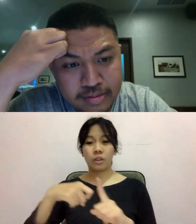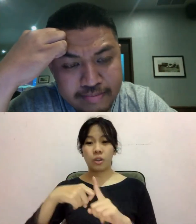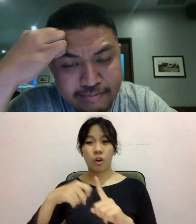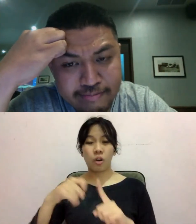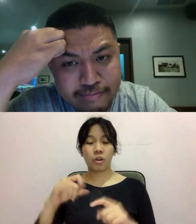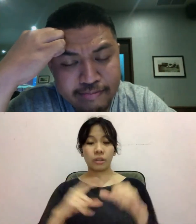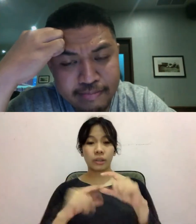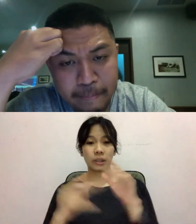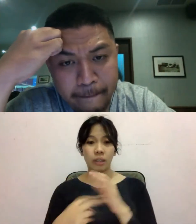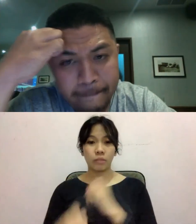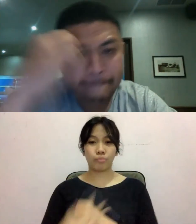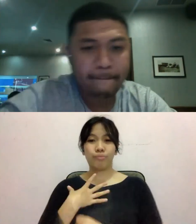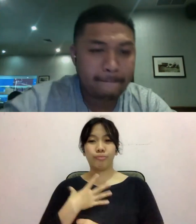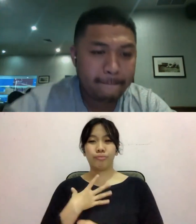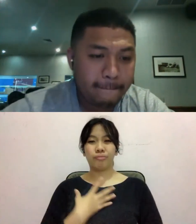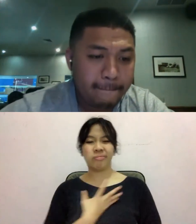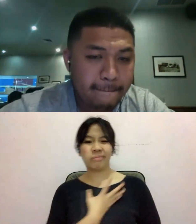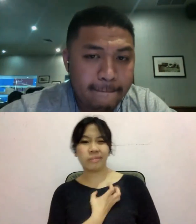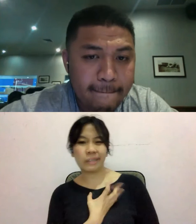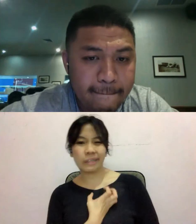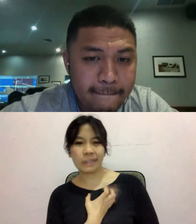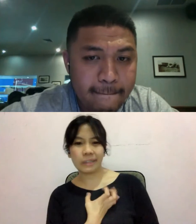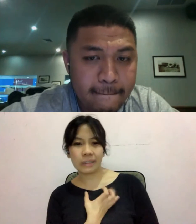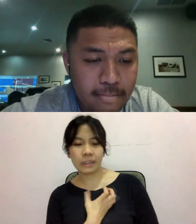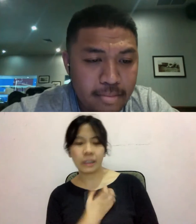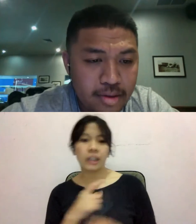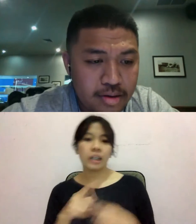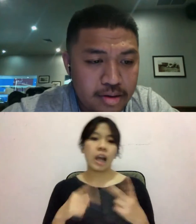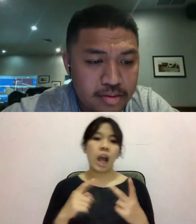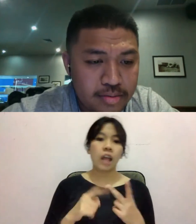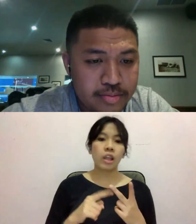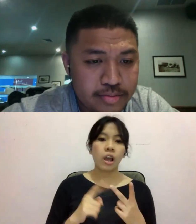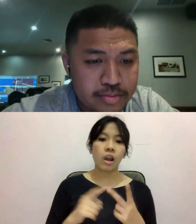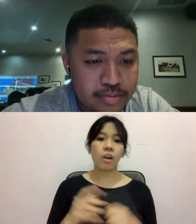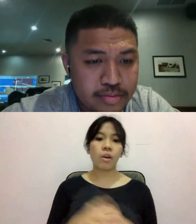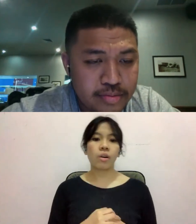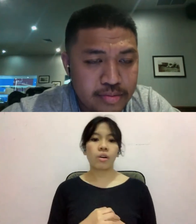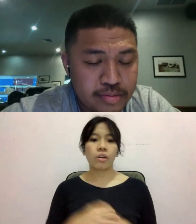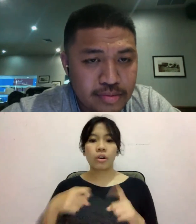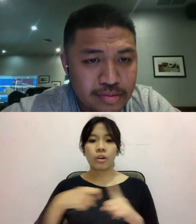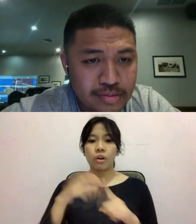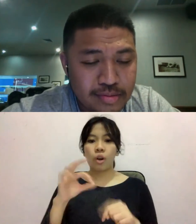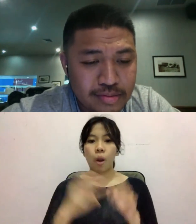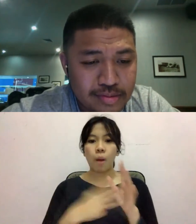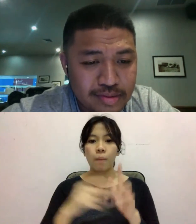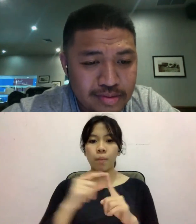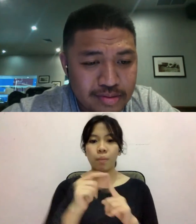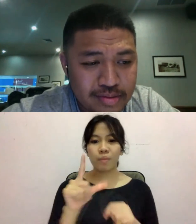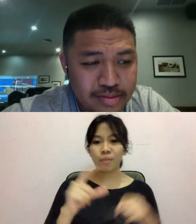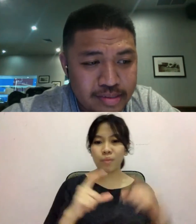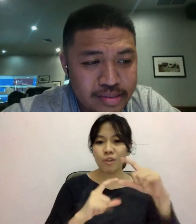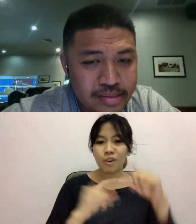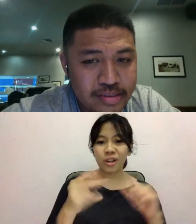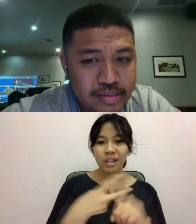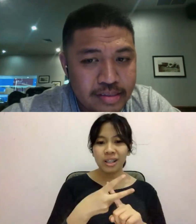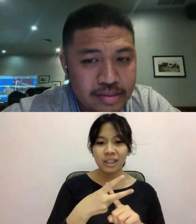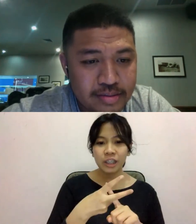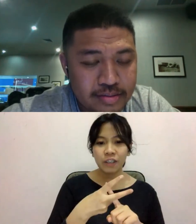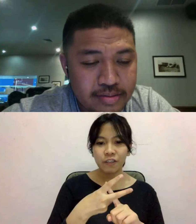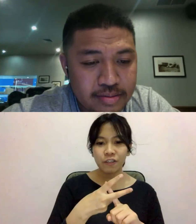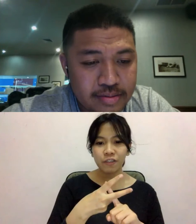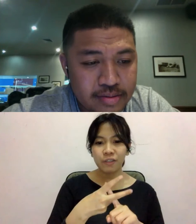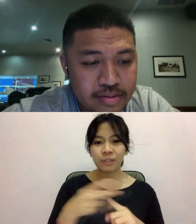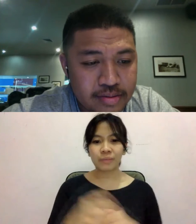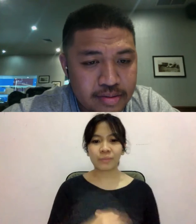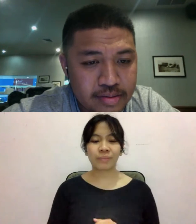jealousy, and also other compulsive behaviors as well. like binge eating and also drug abuse. But if we have a